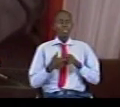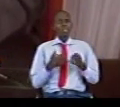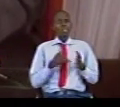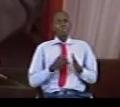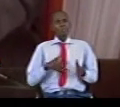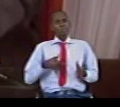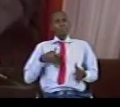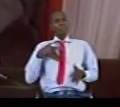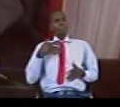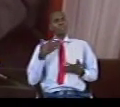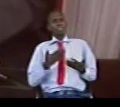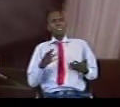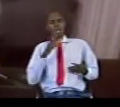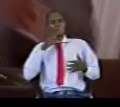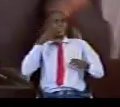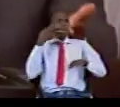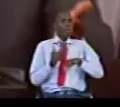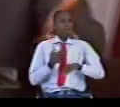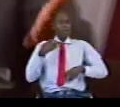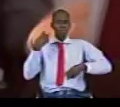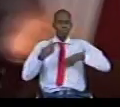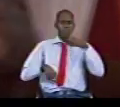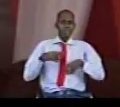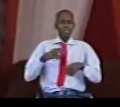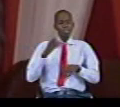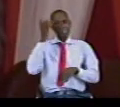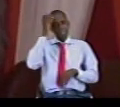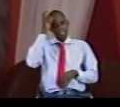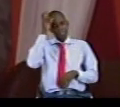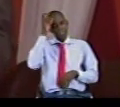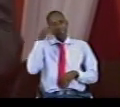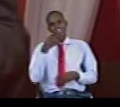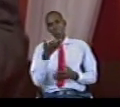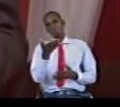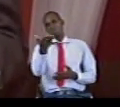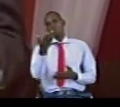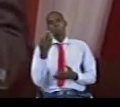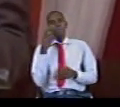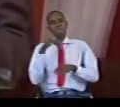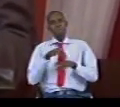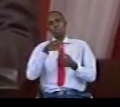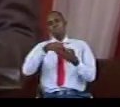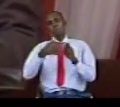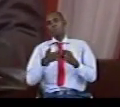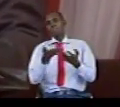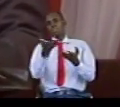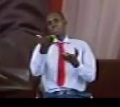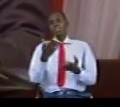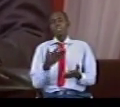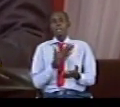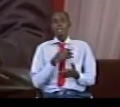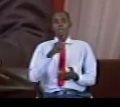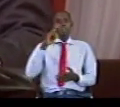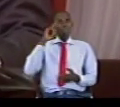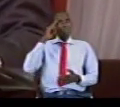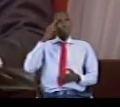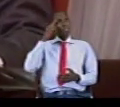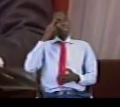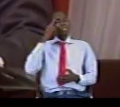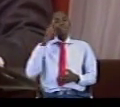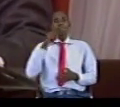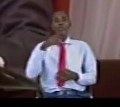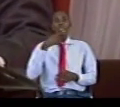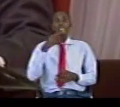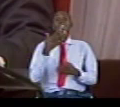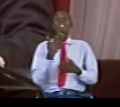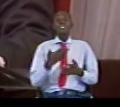are hard, and the devil wants to say, look at you now, look at your challenge now, you say, I know things are going to change. Because